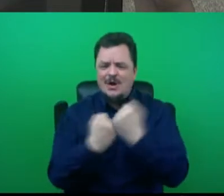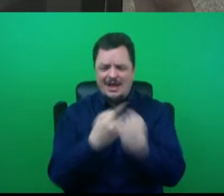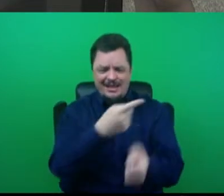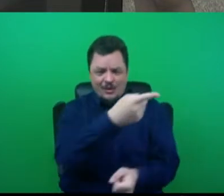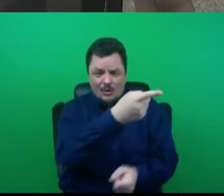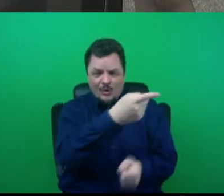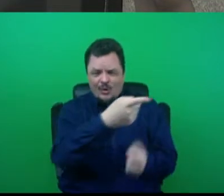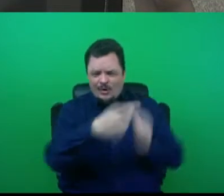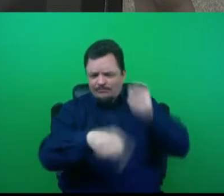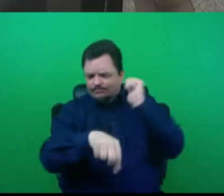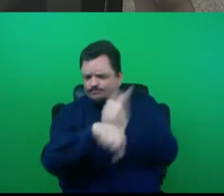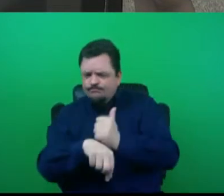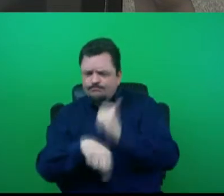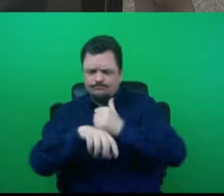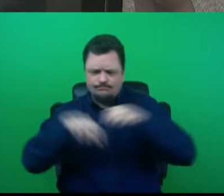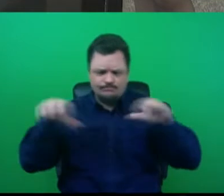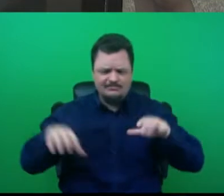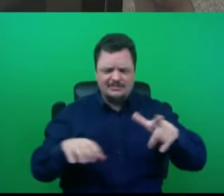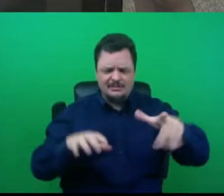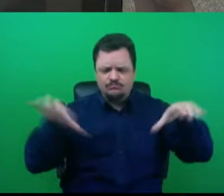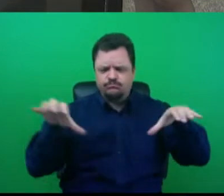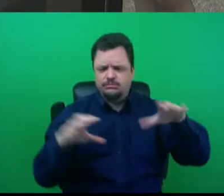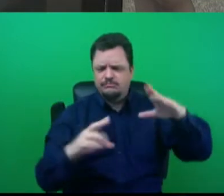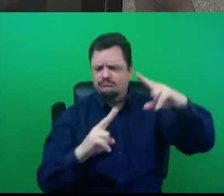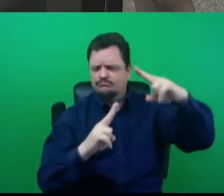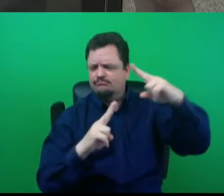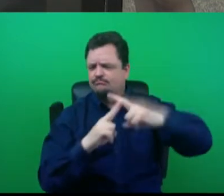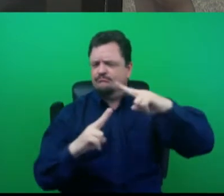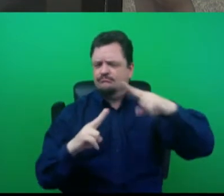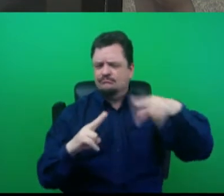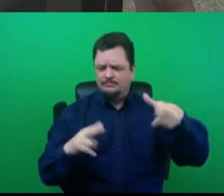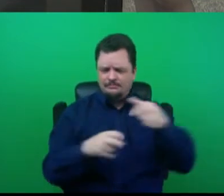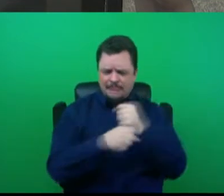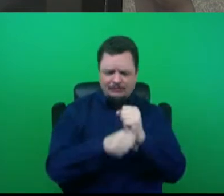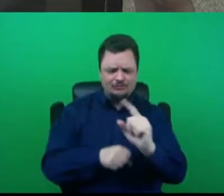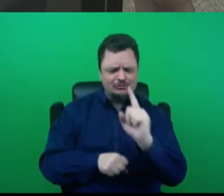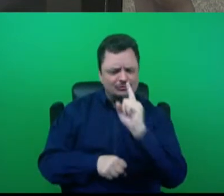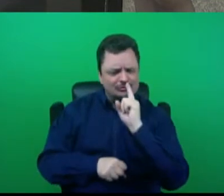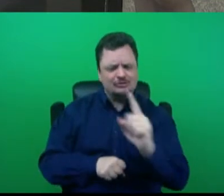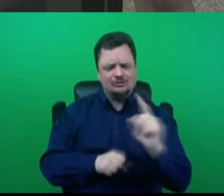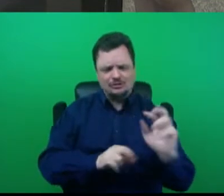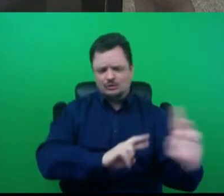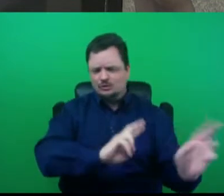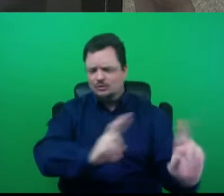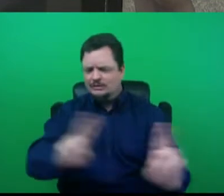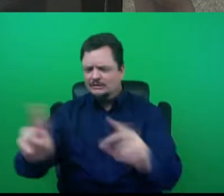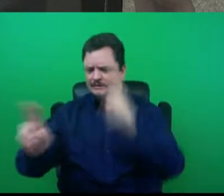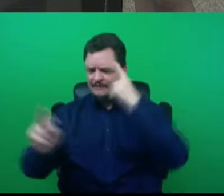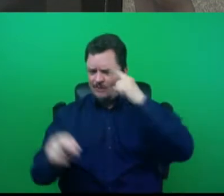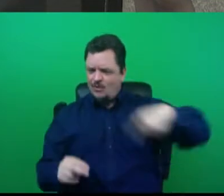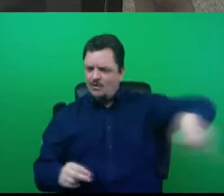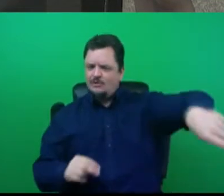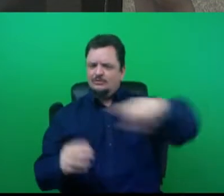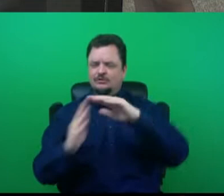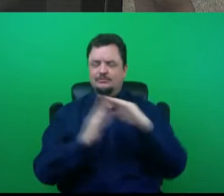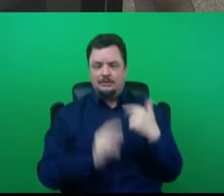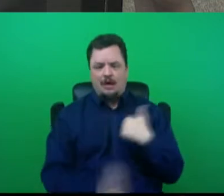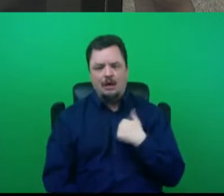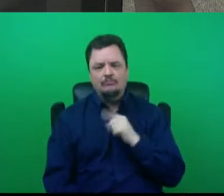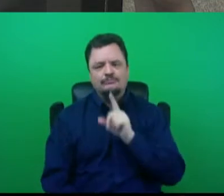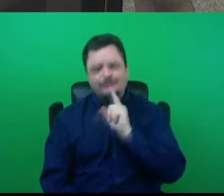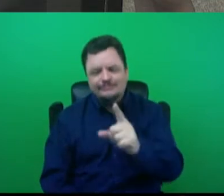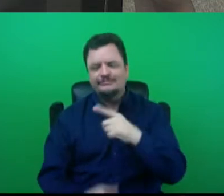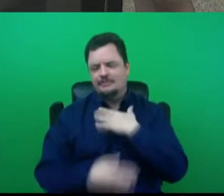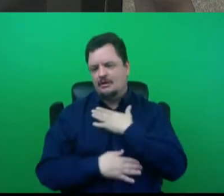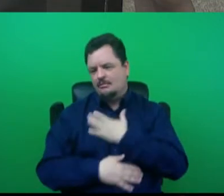were set up for that. I appreciate it. And these are incredibly sincere comments,